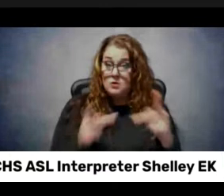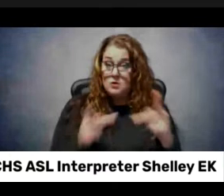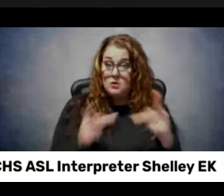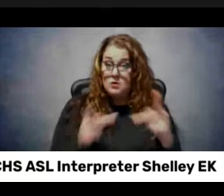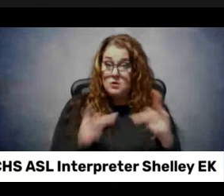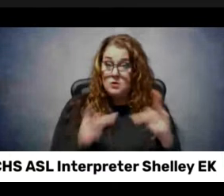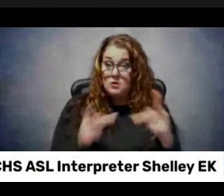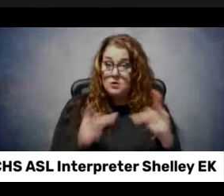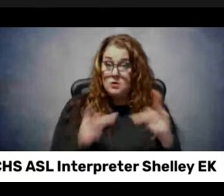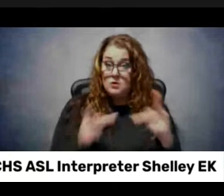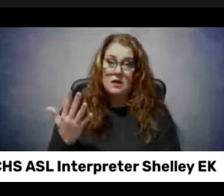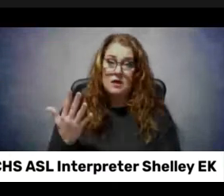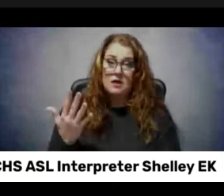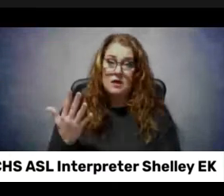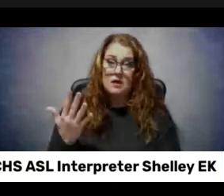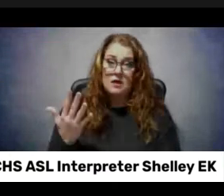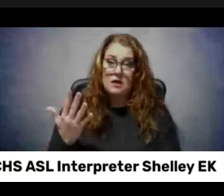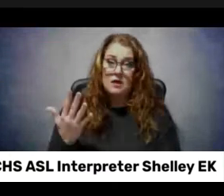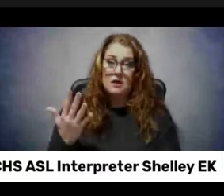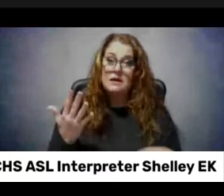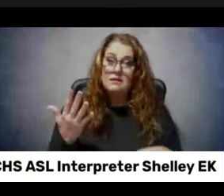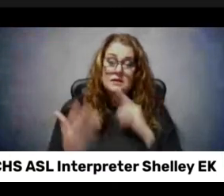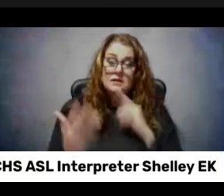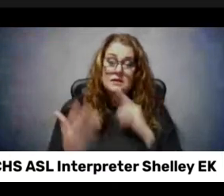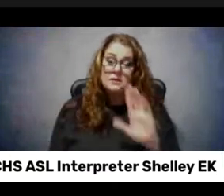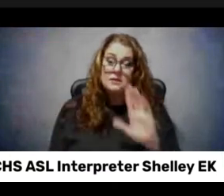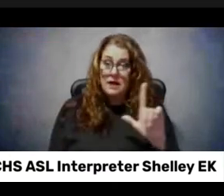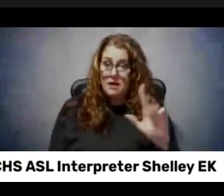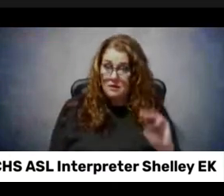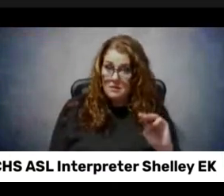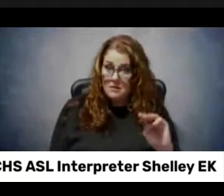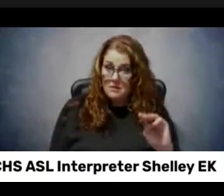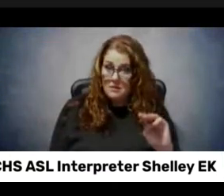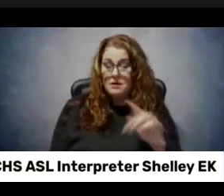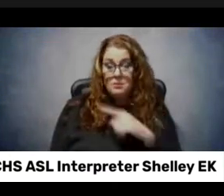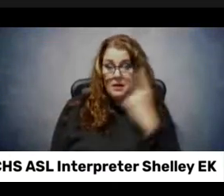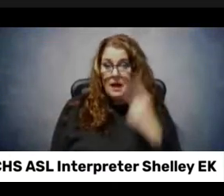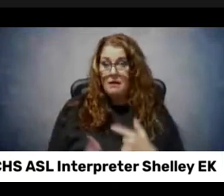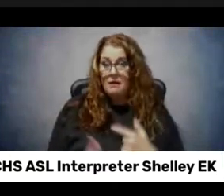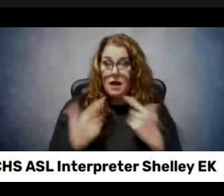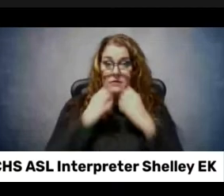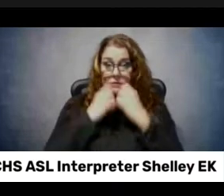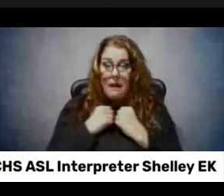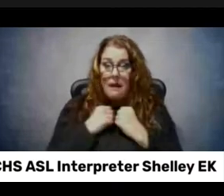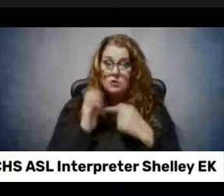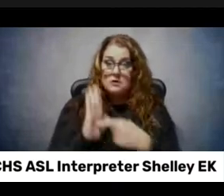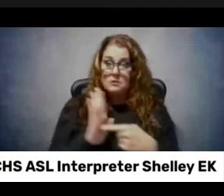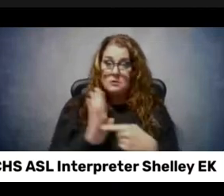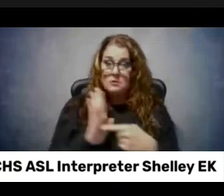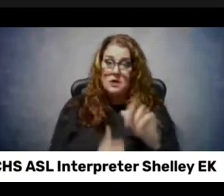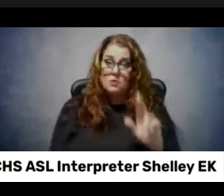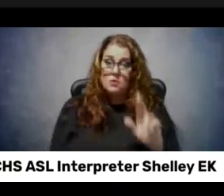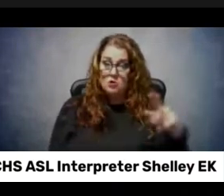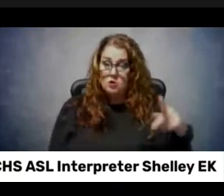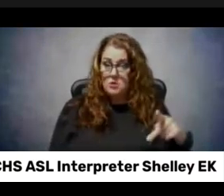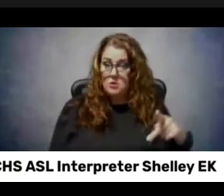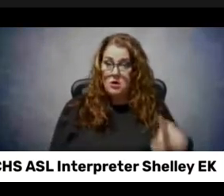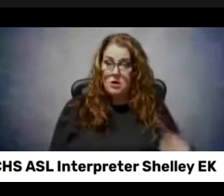a Black Lives Matters demonstration in Rogers Park